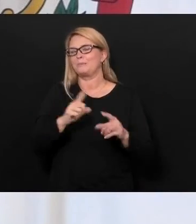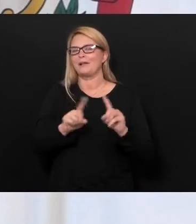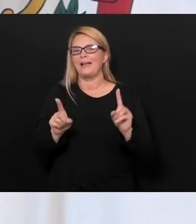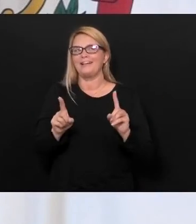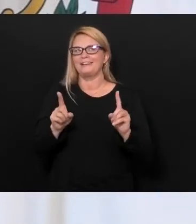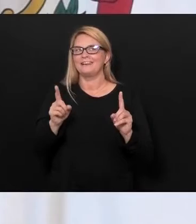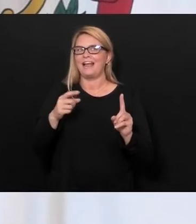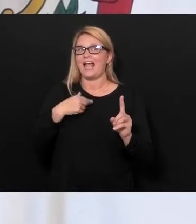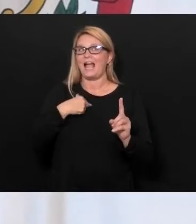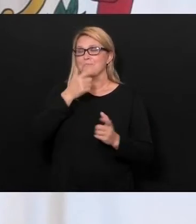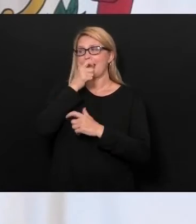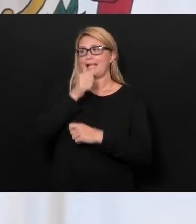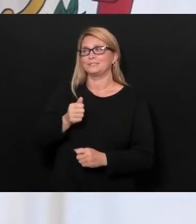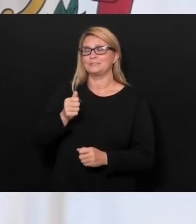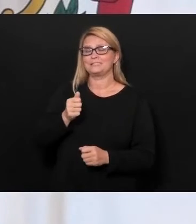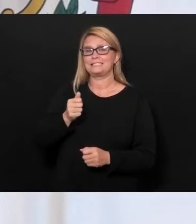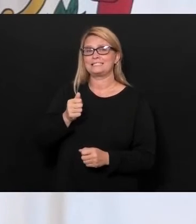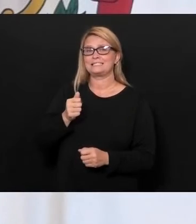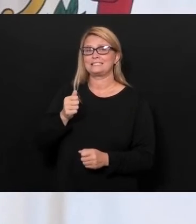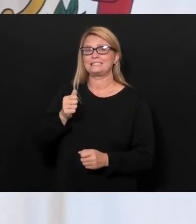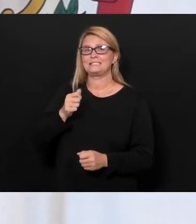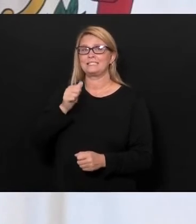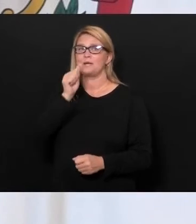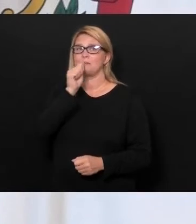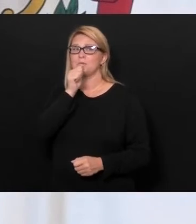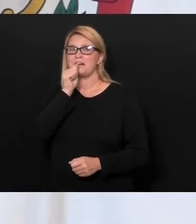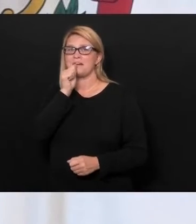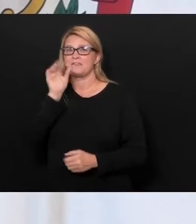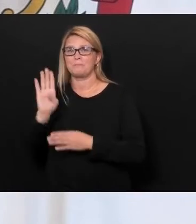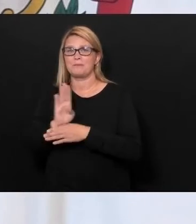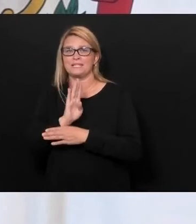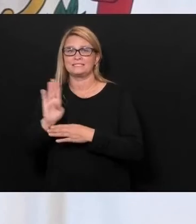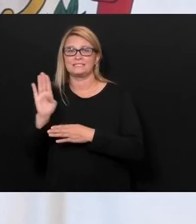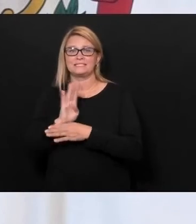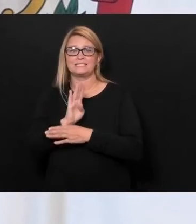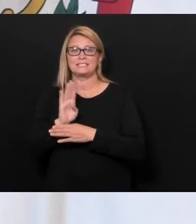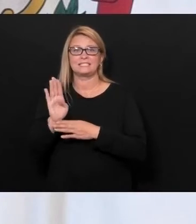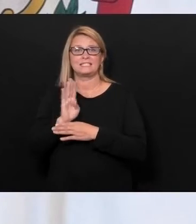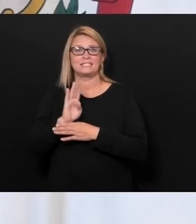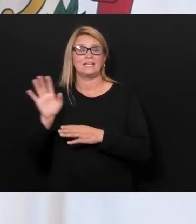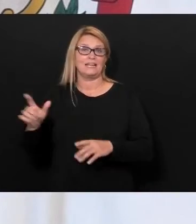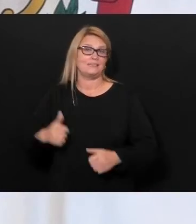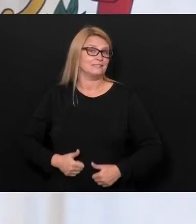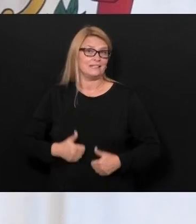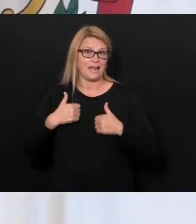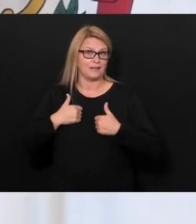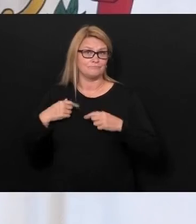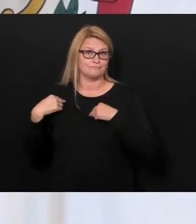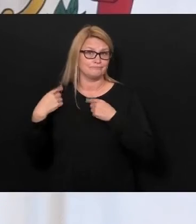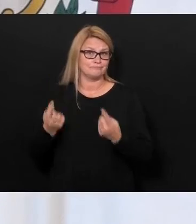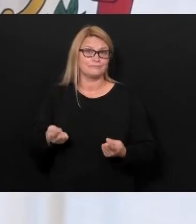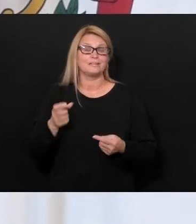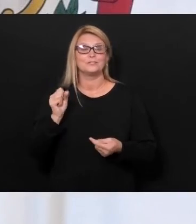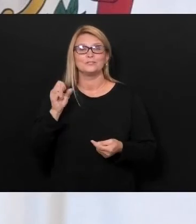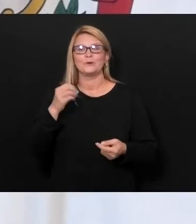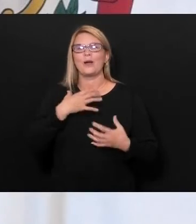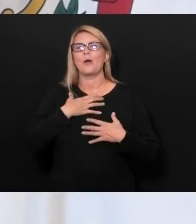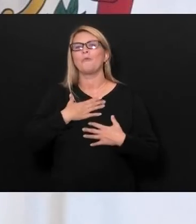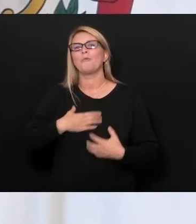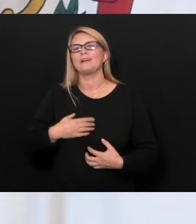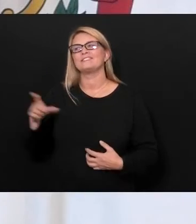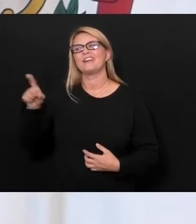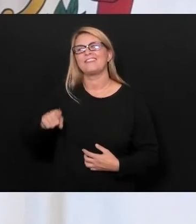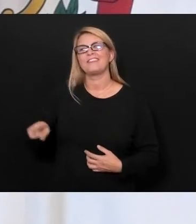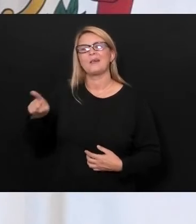everything, right now, but they're private business things, and he's been in private business all of his life, and I wish him and his